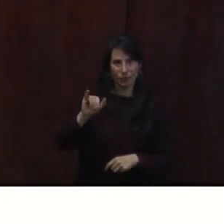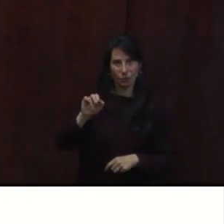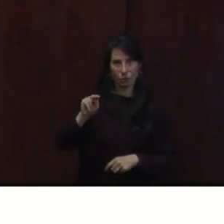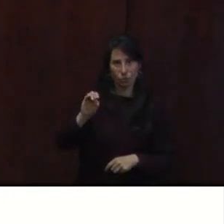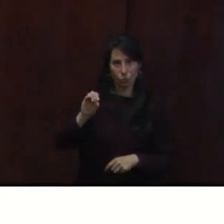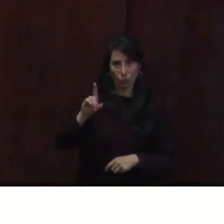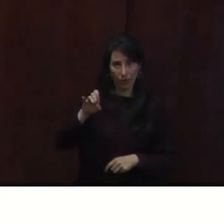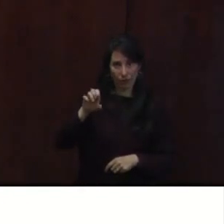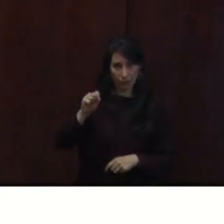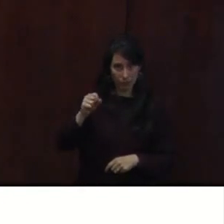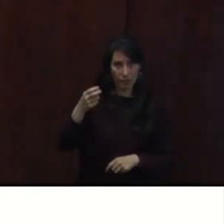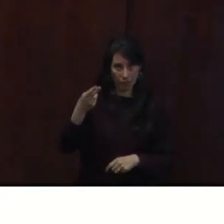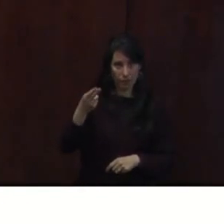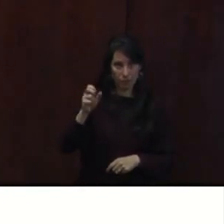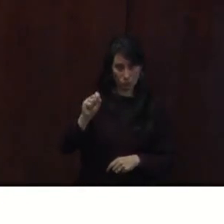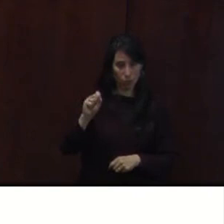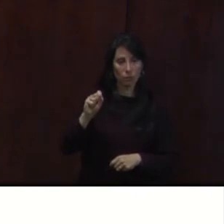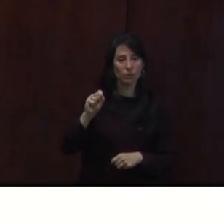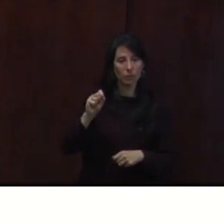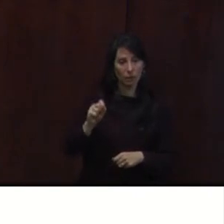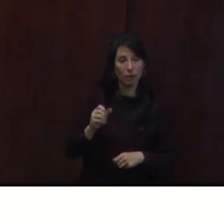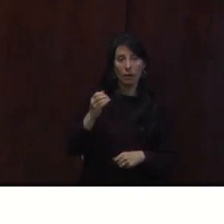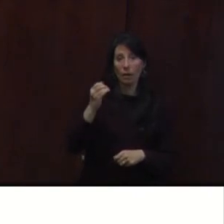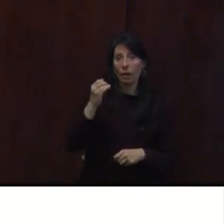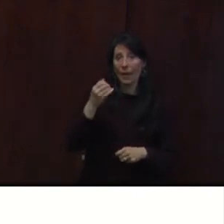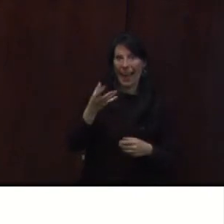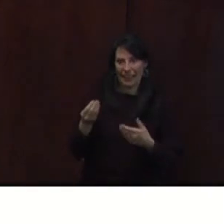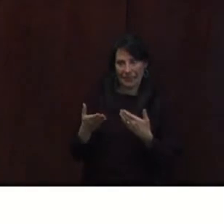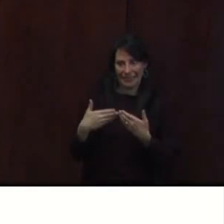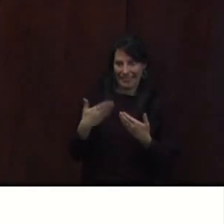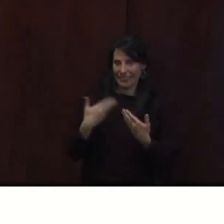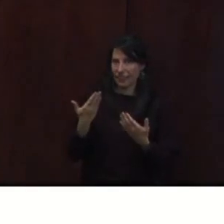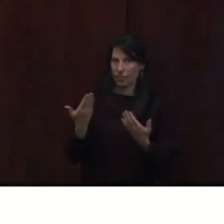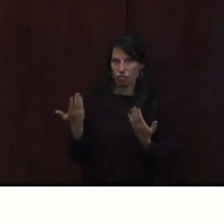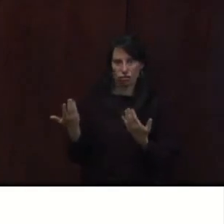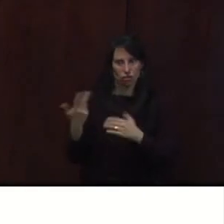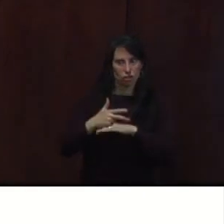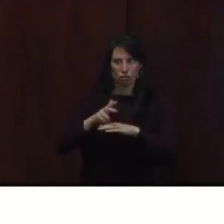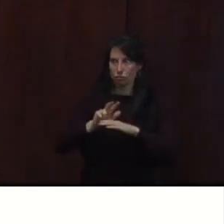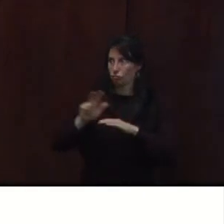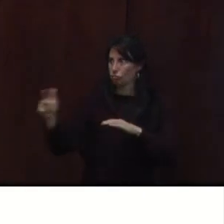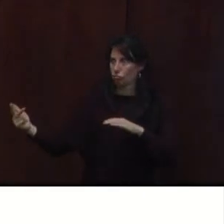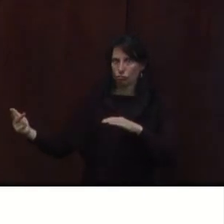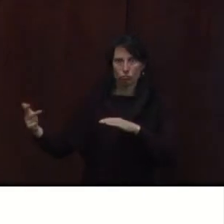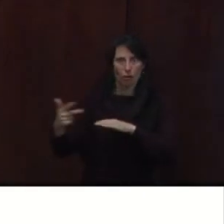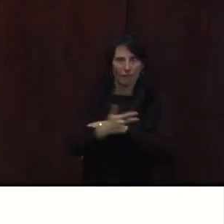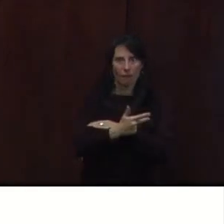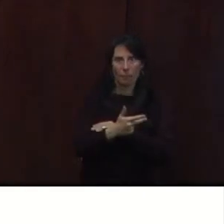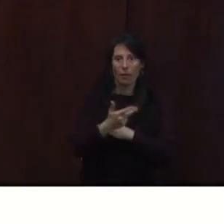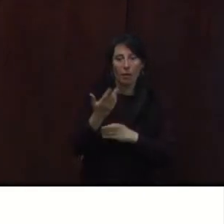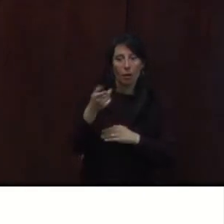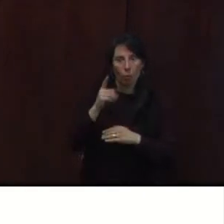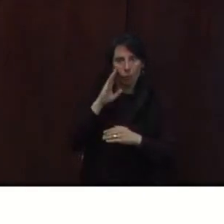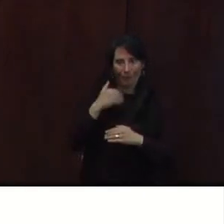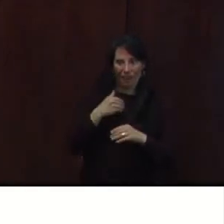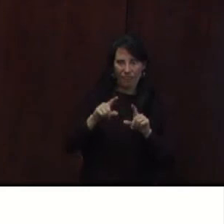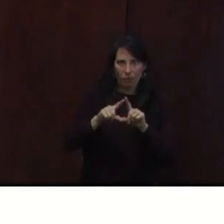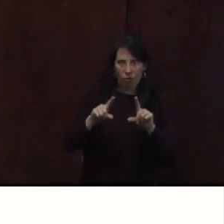of administrative burden. Basically, if they already have their VAX card, they're fast-tracked right through. They never have to get out of the car. Very minimum